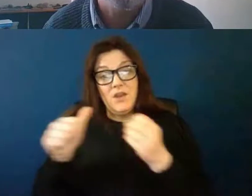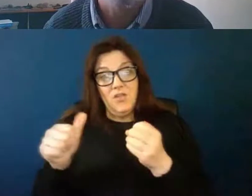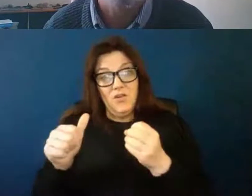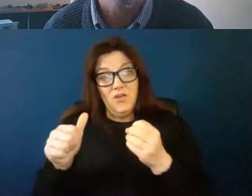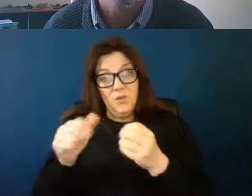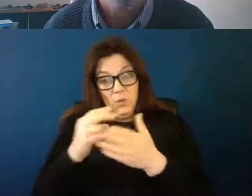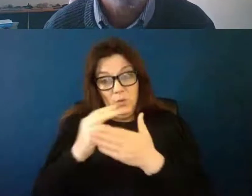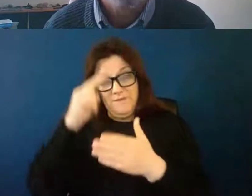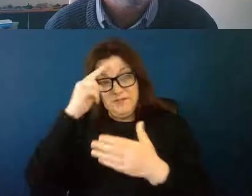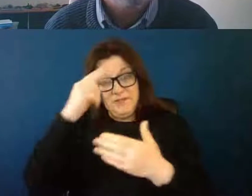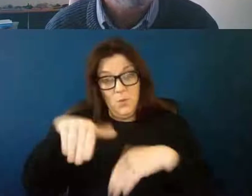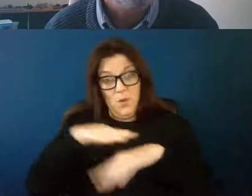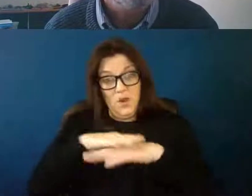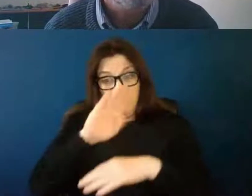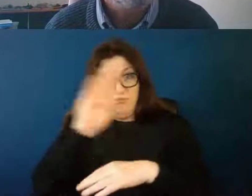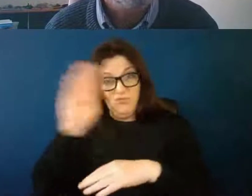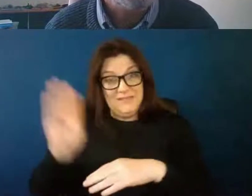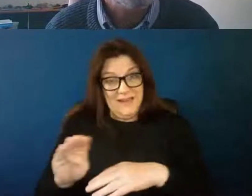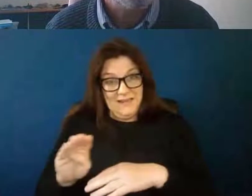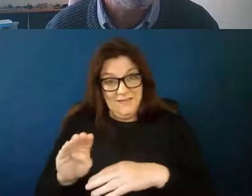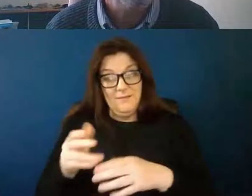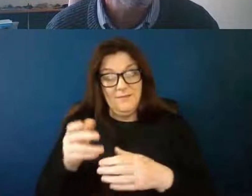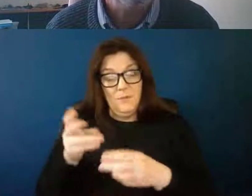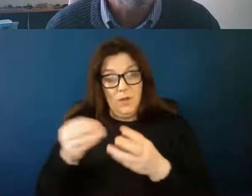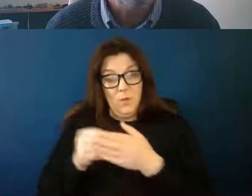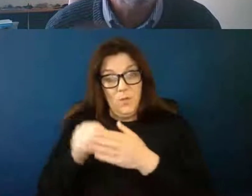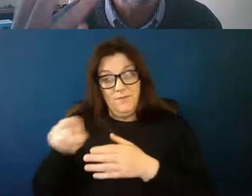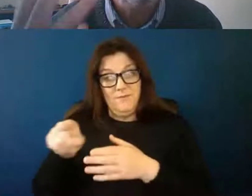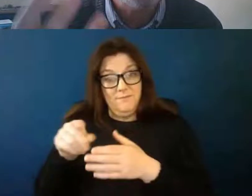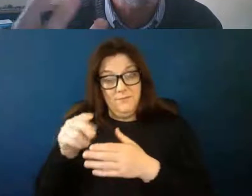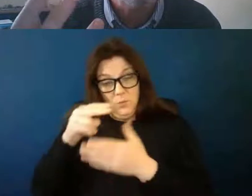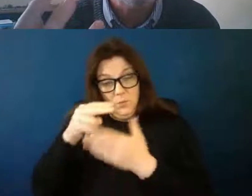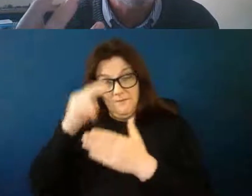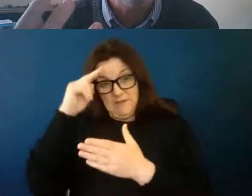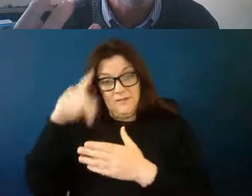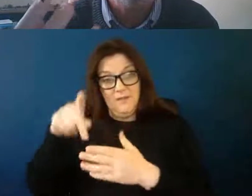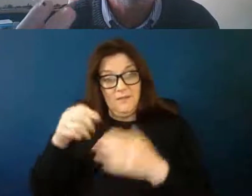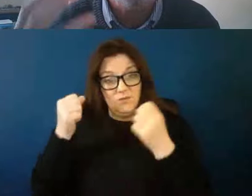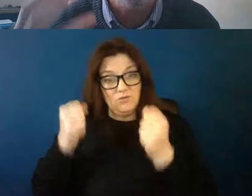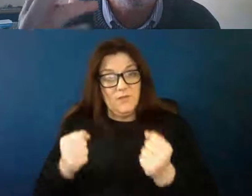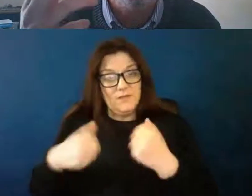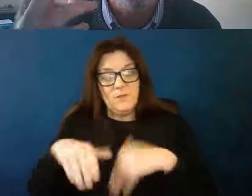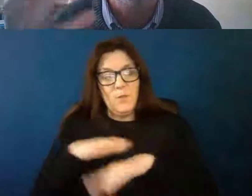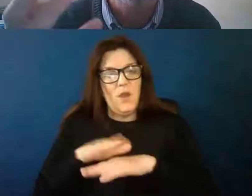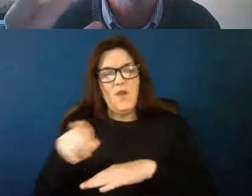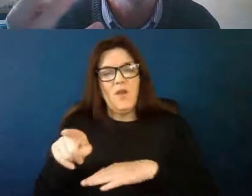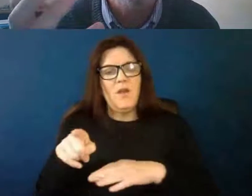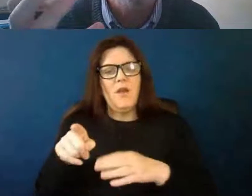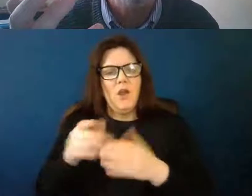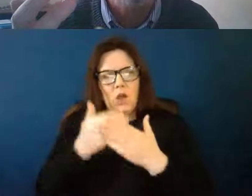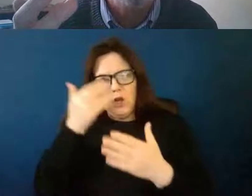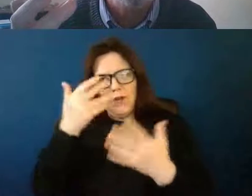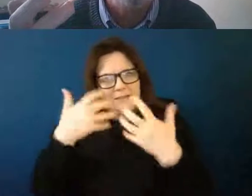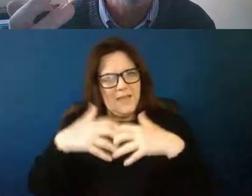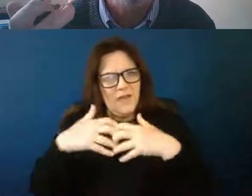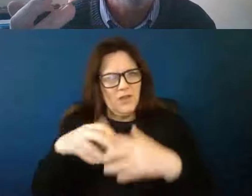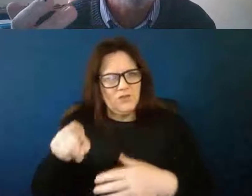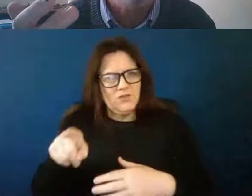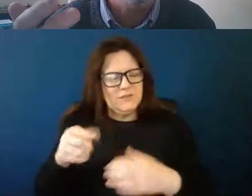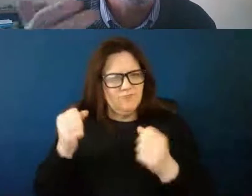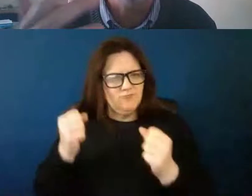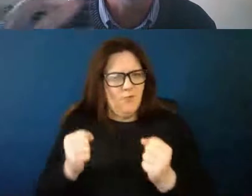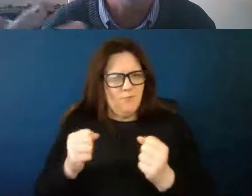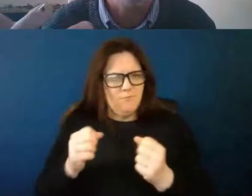Brazil, for example, whose strengths are in the areas of learning technologies